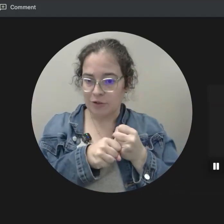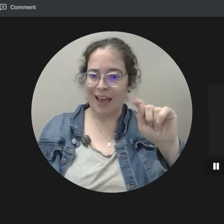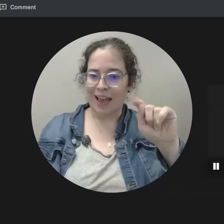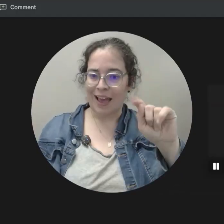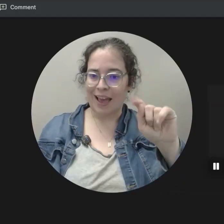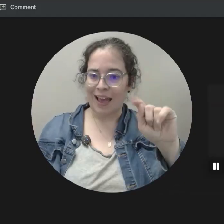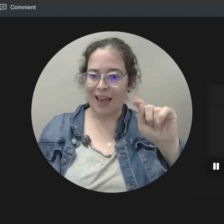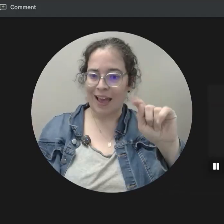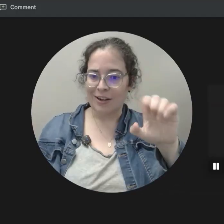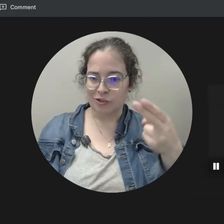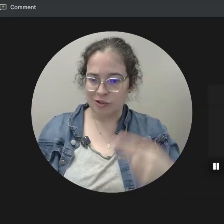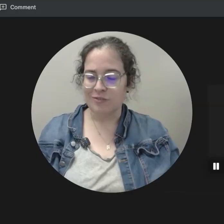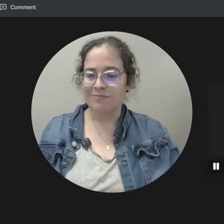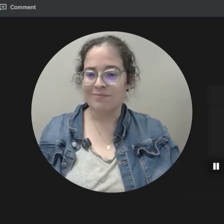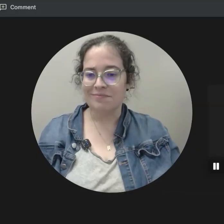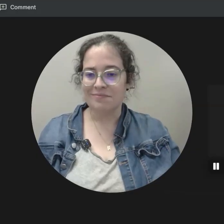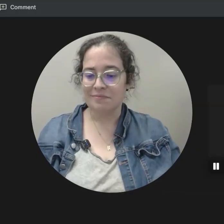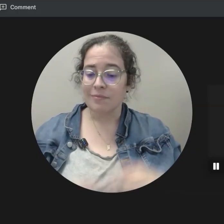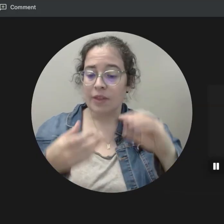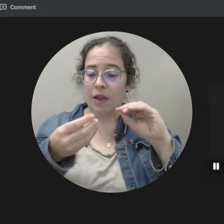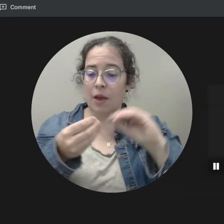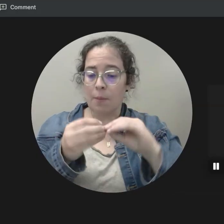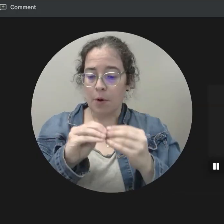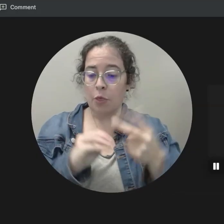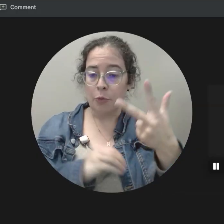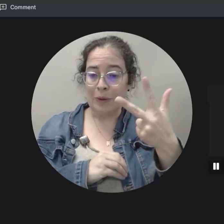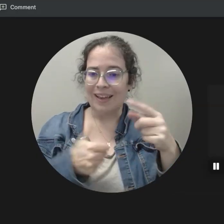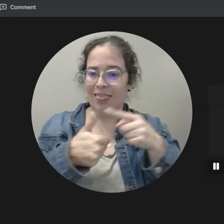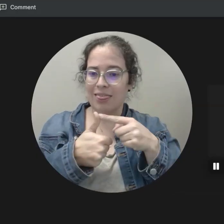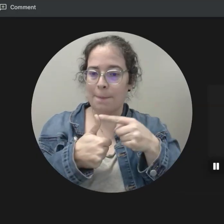Number 3, thumb.